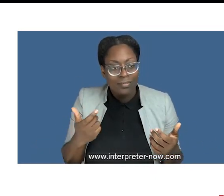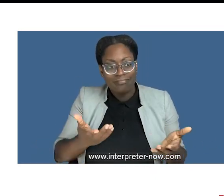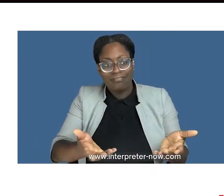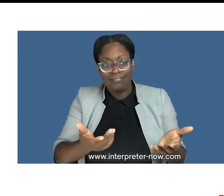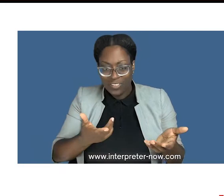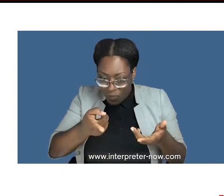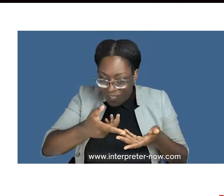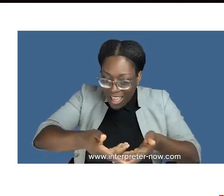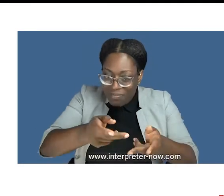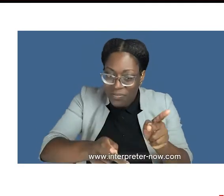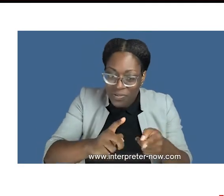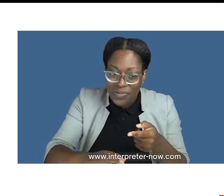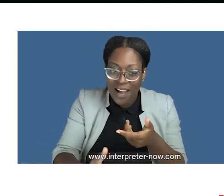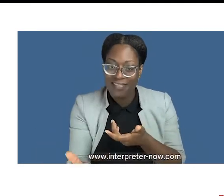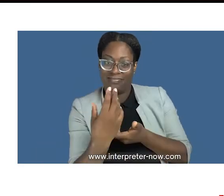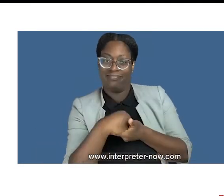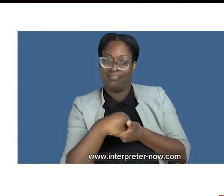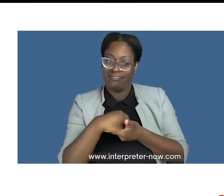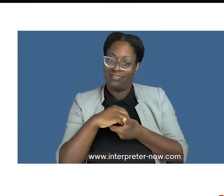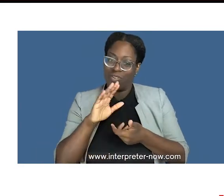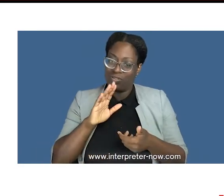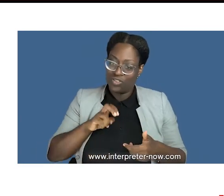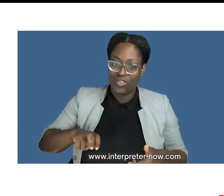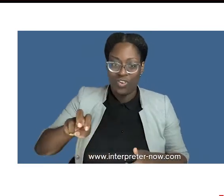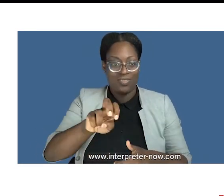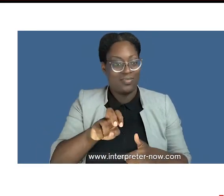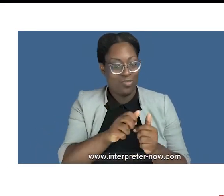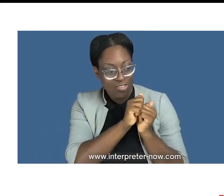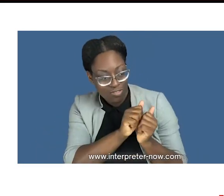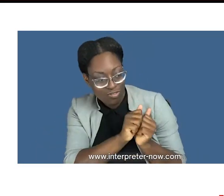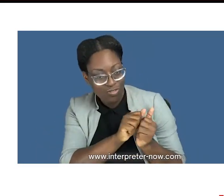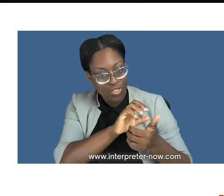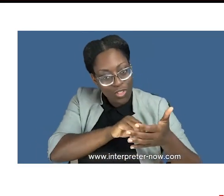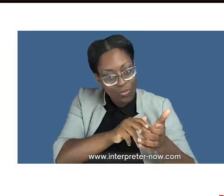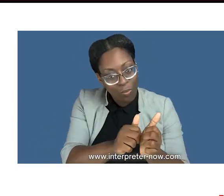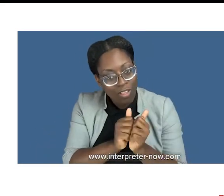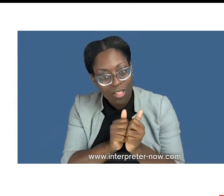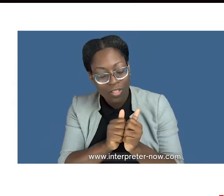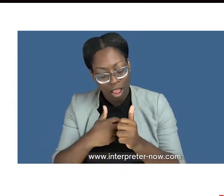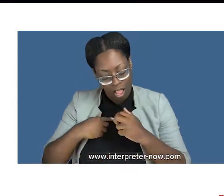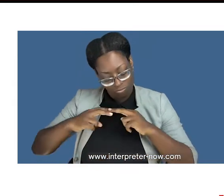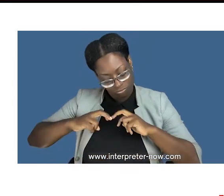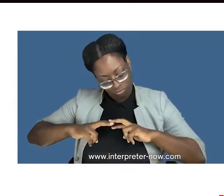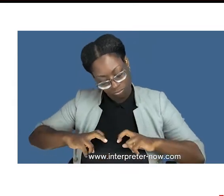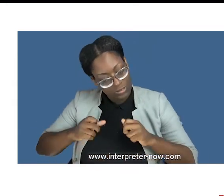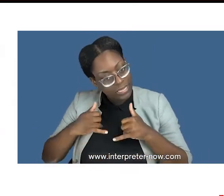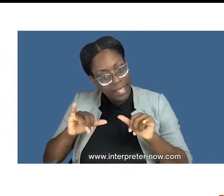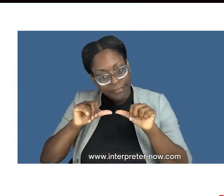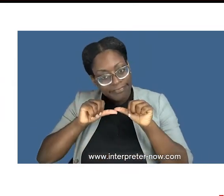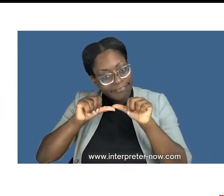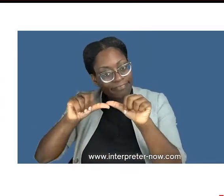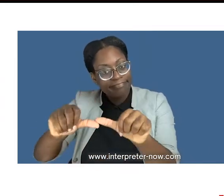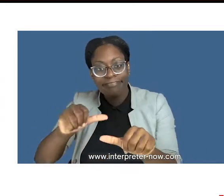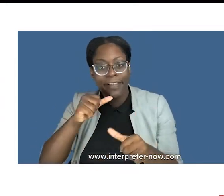with you. And as a leader, you might even let your team know that you're working on this, that you're